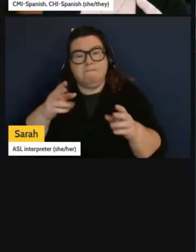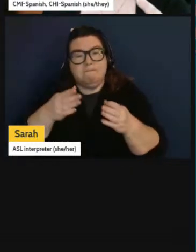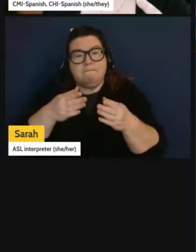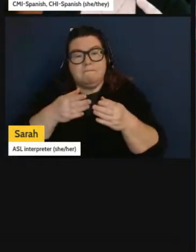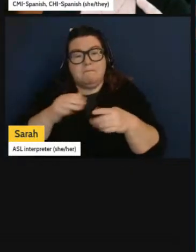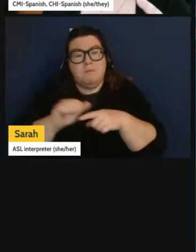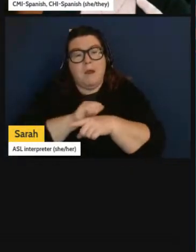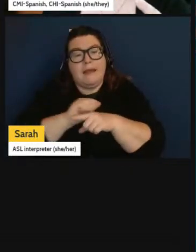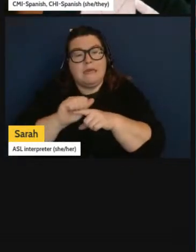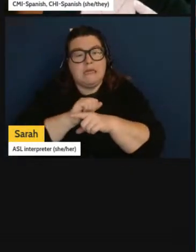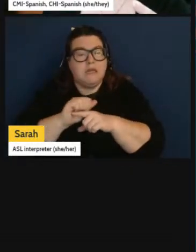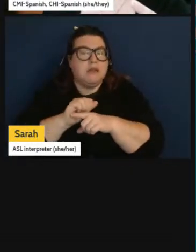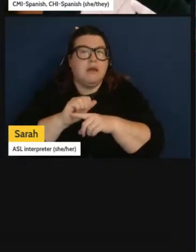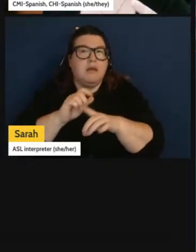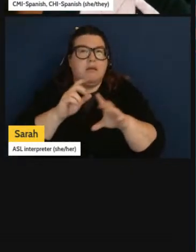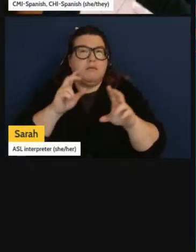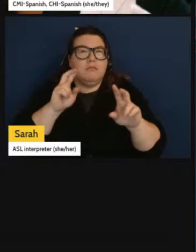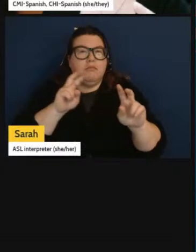slate.